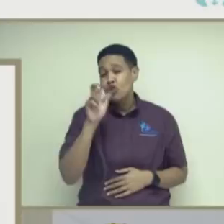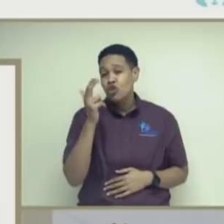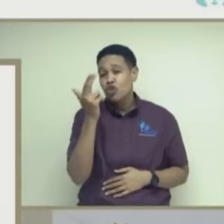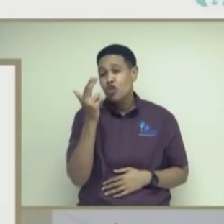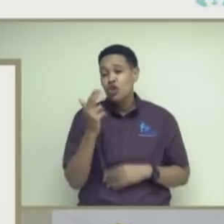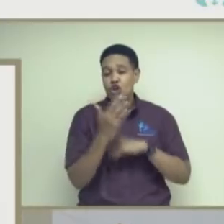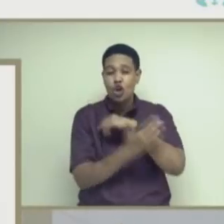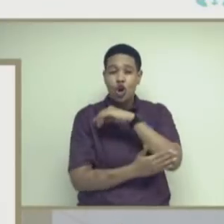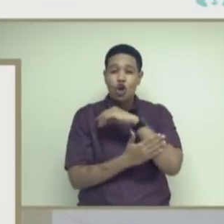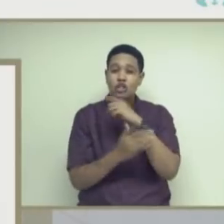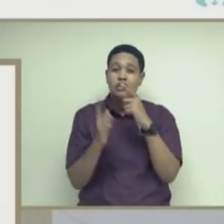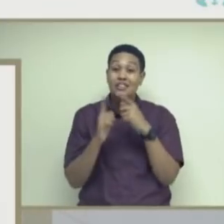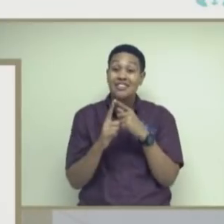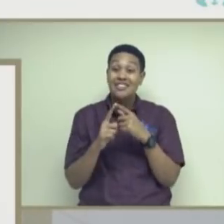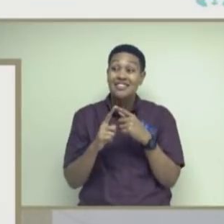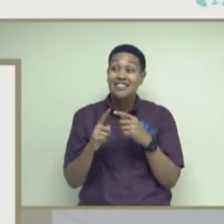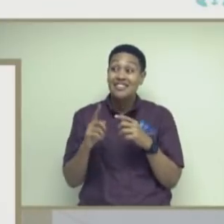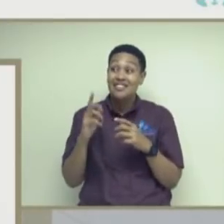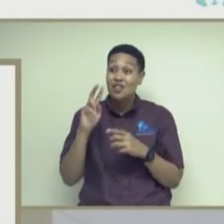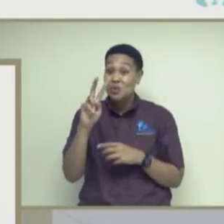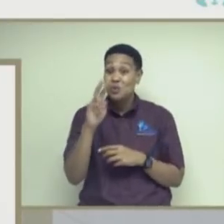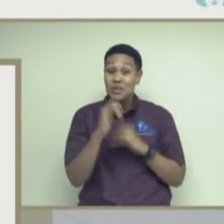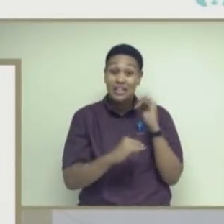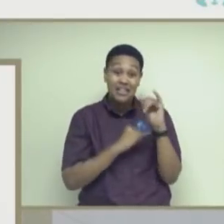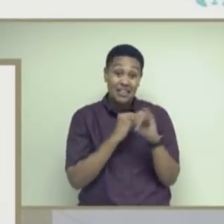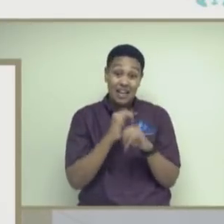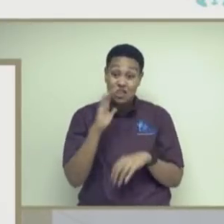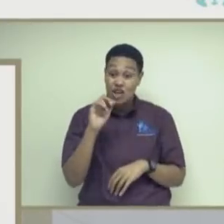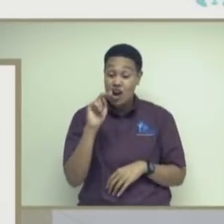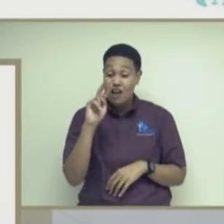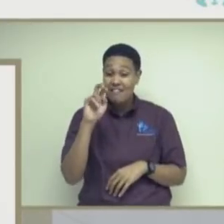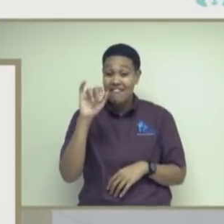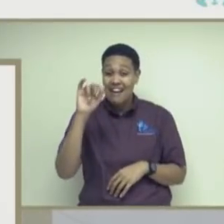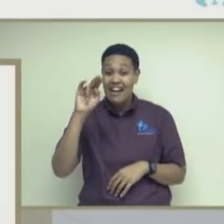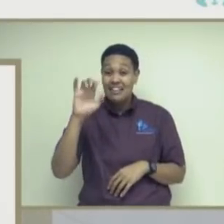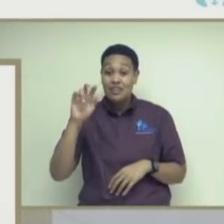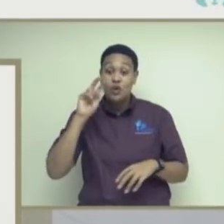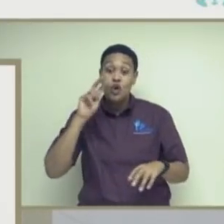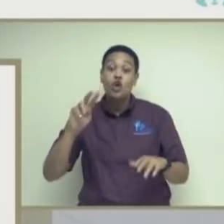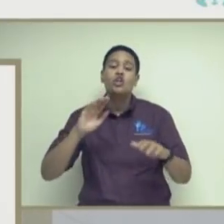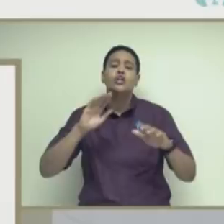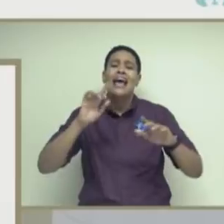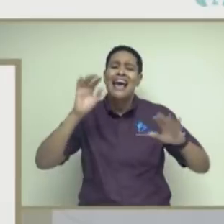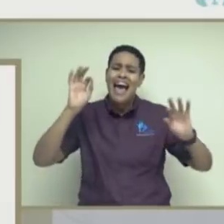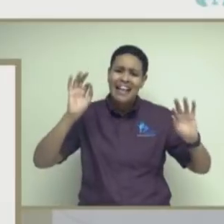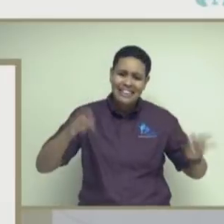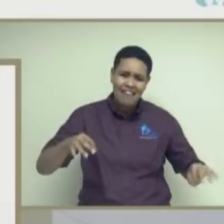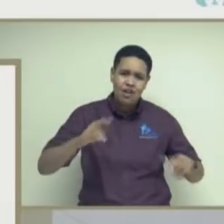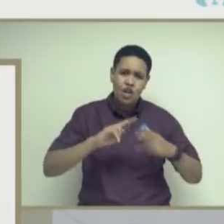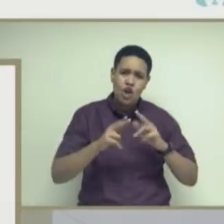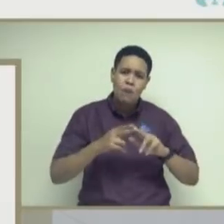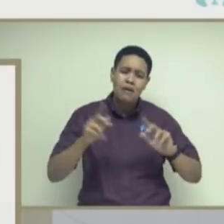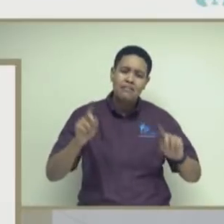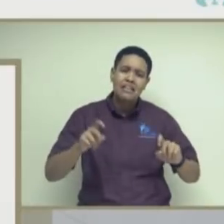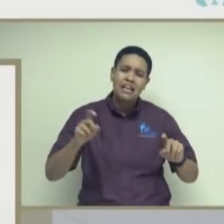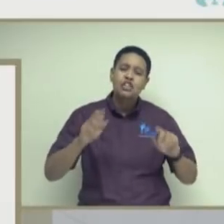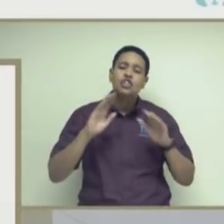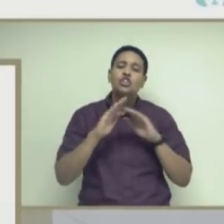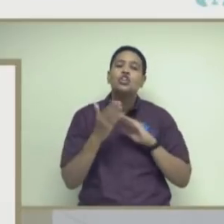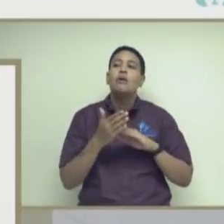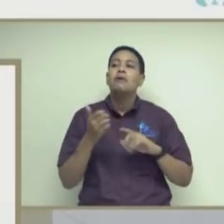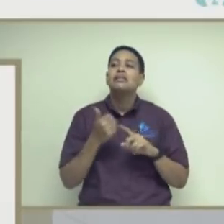2 international conveyances, Jamaica, when we look at absolute numbers of tests, Jamaica